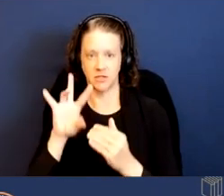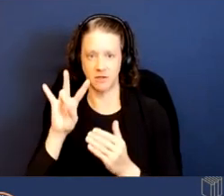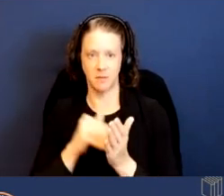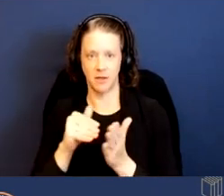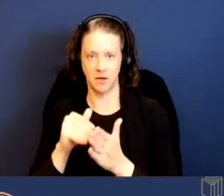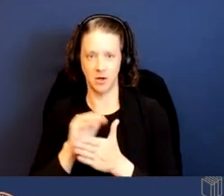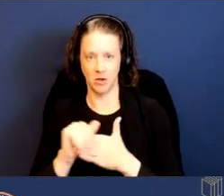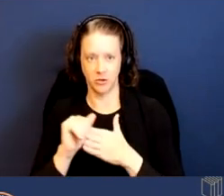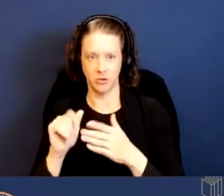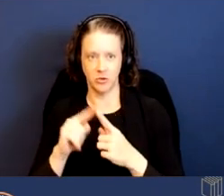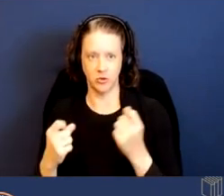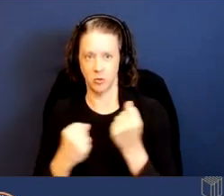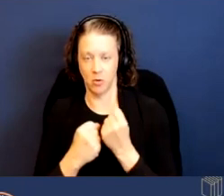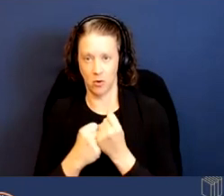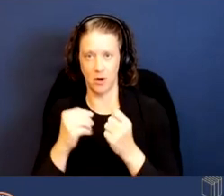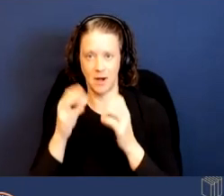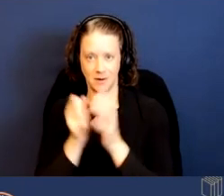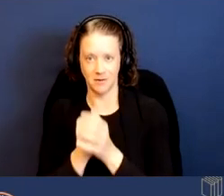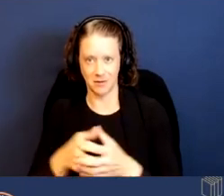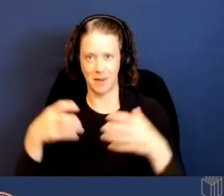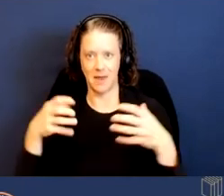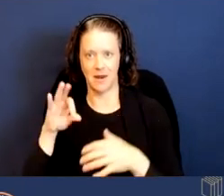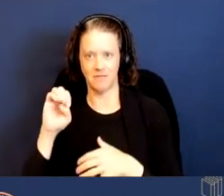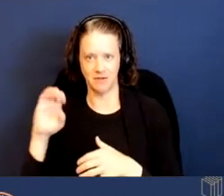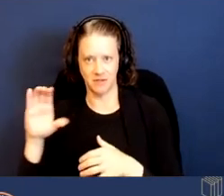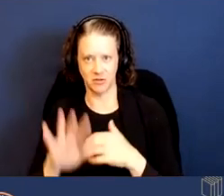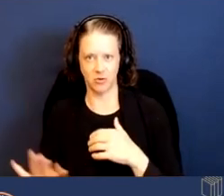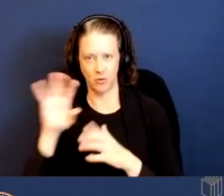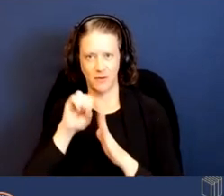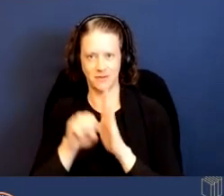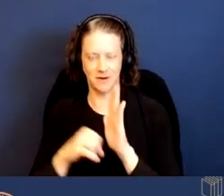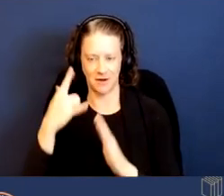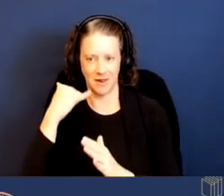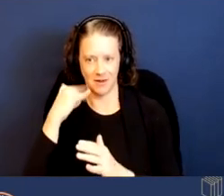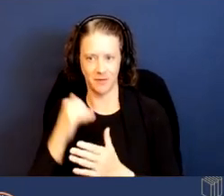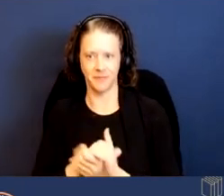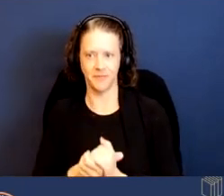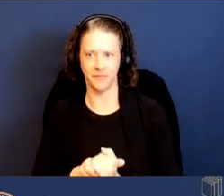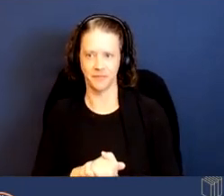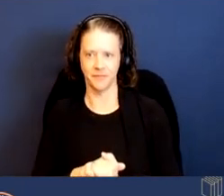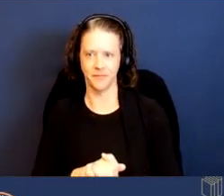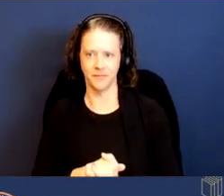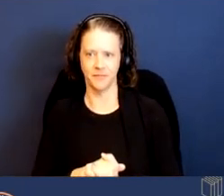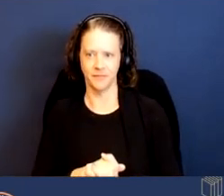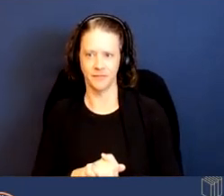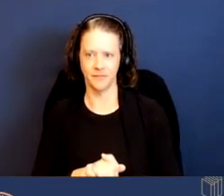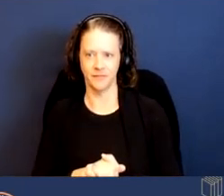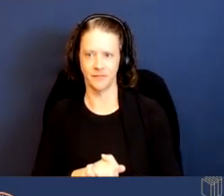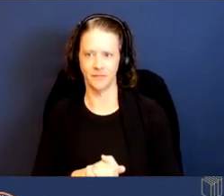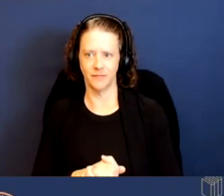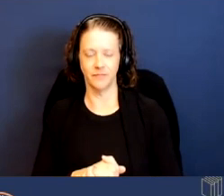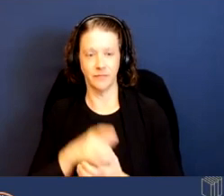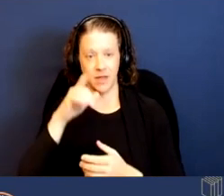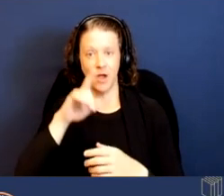$7 million to support and expand FACs across the state. And so really what